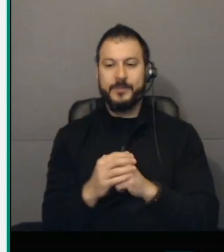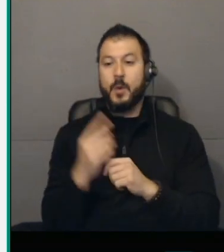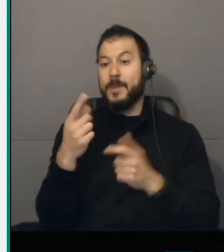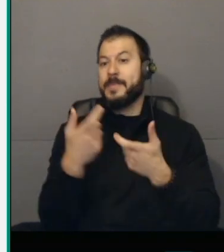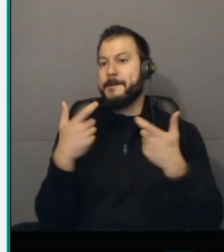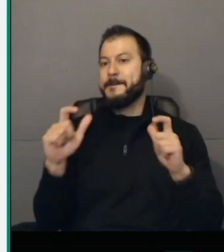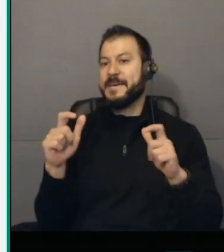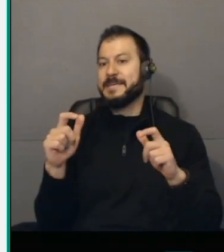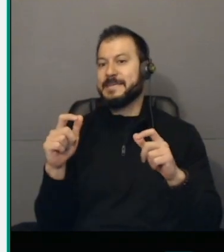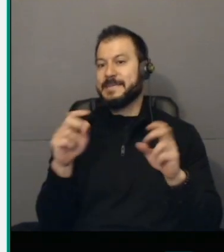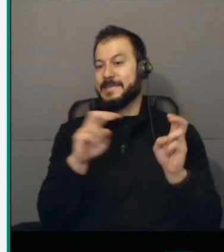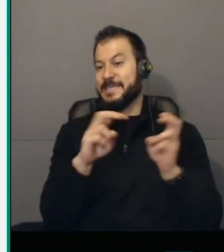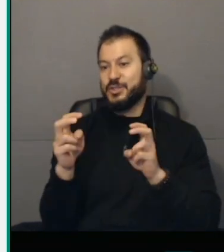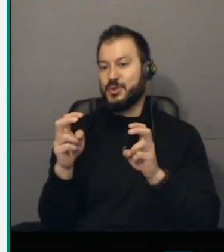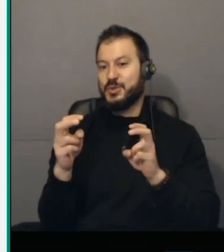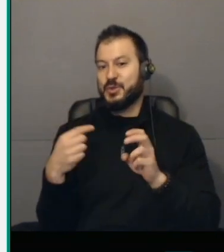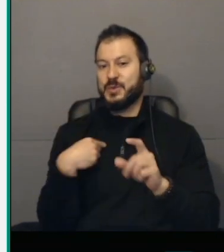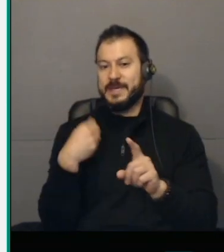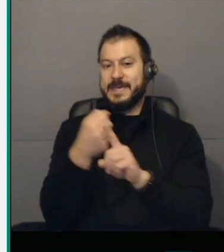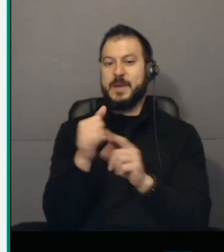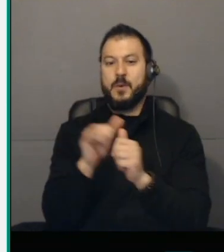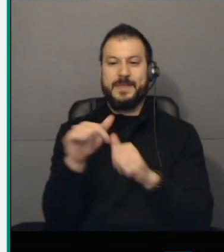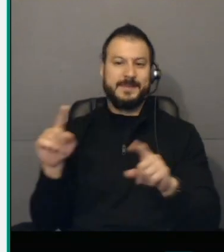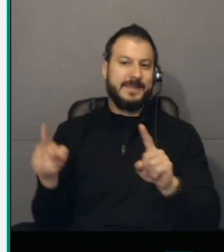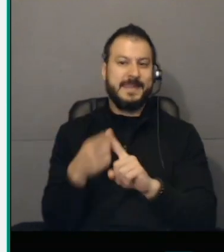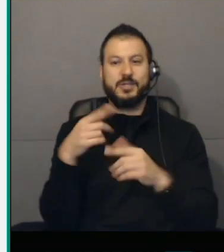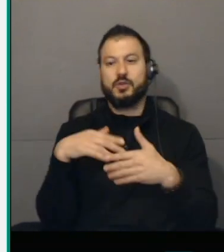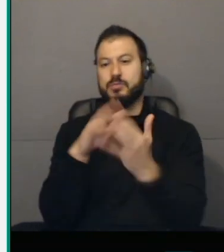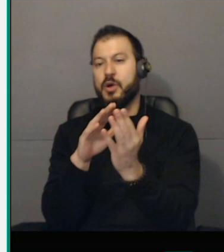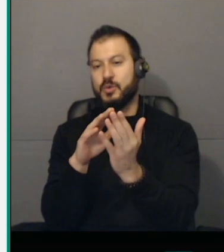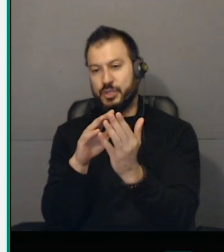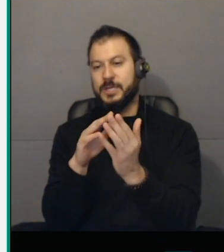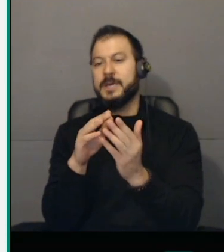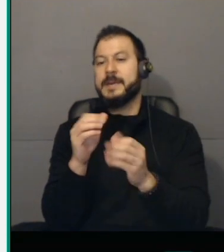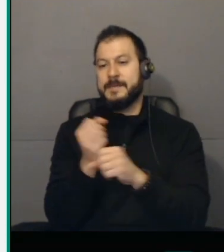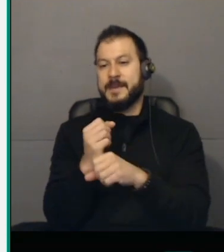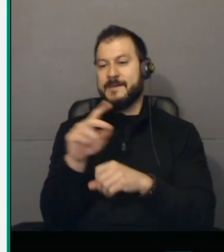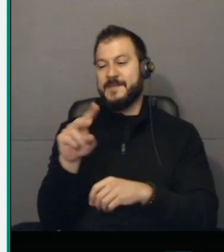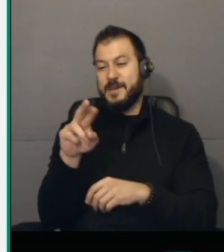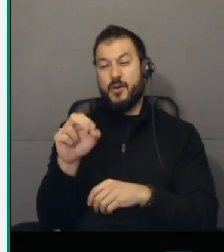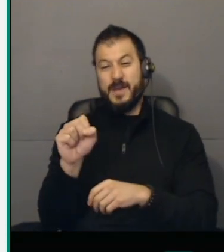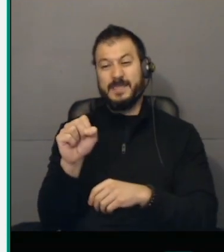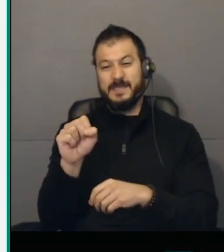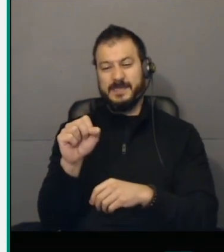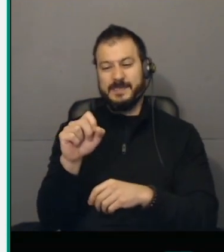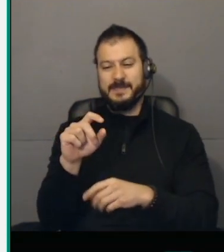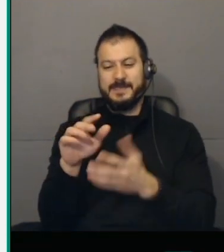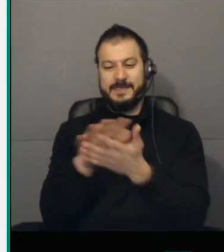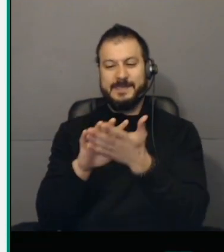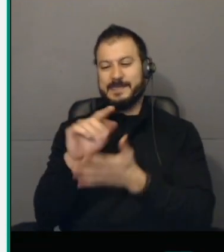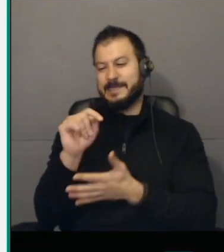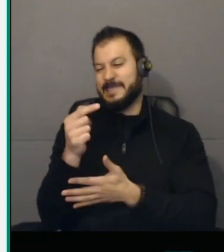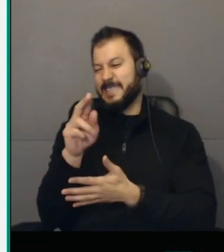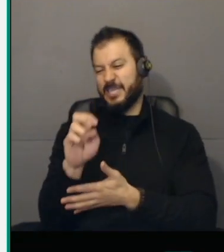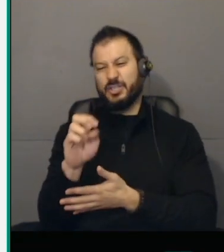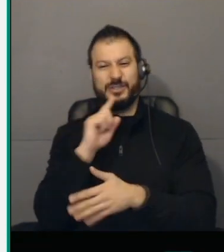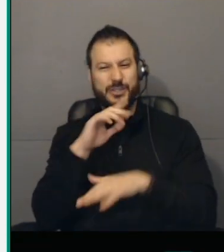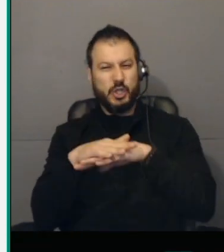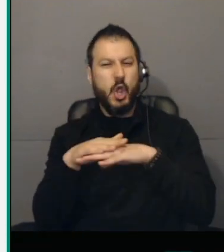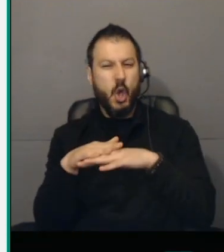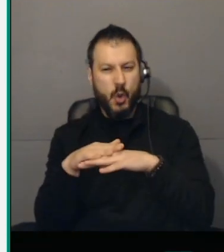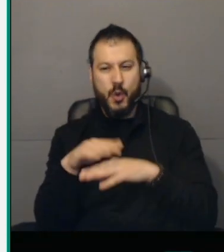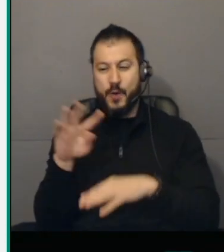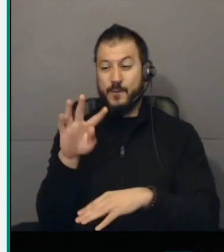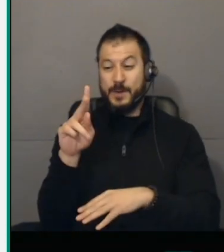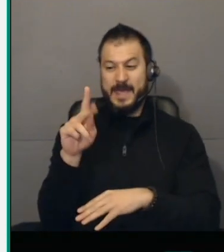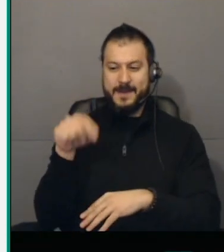One of the biggest issues we hit with this initial approach is that generating the Vrs texture is slow. At 4K, it